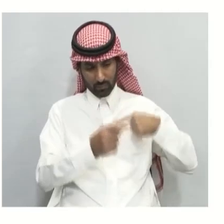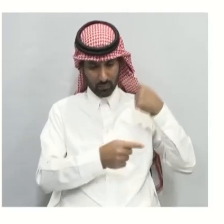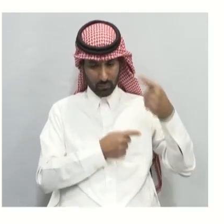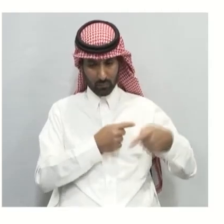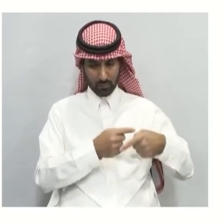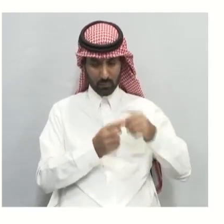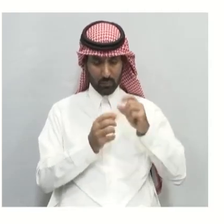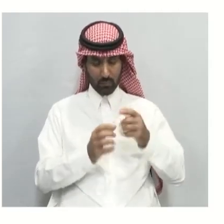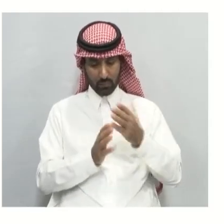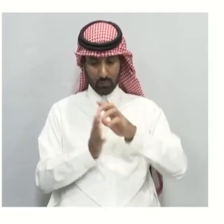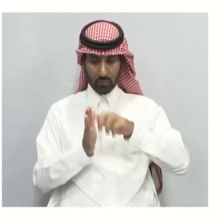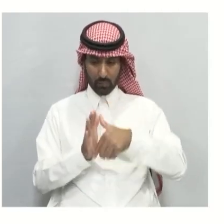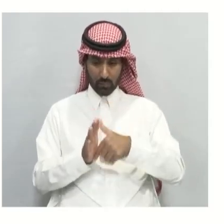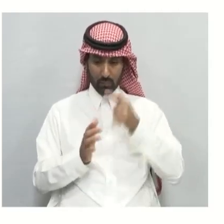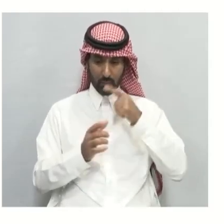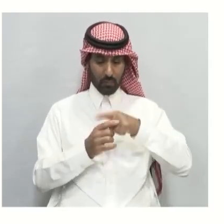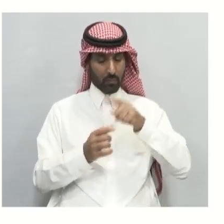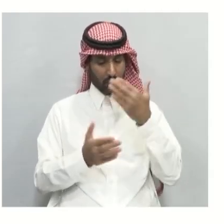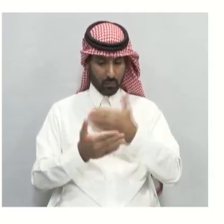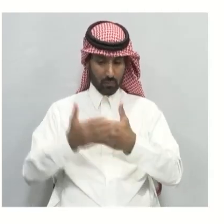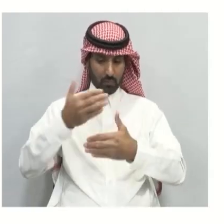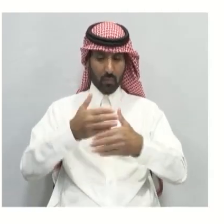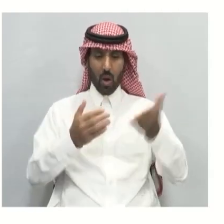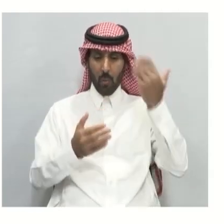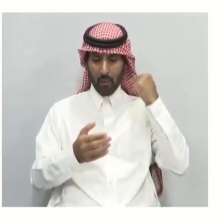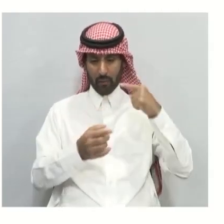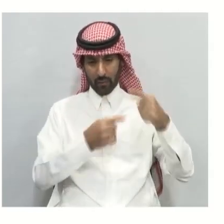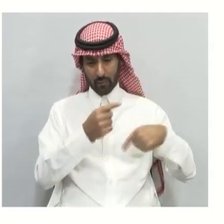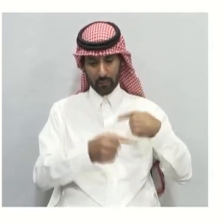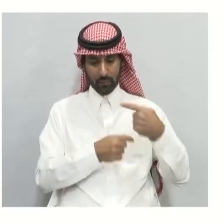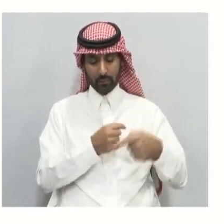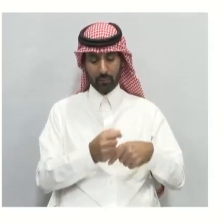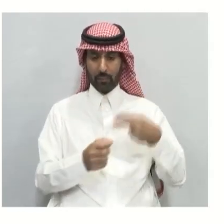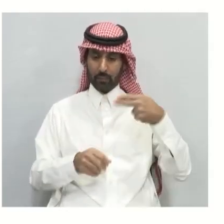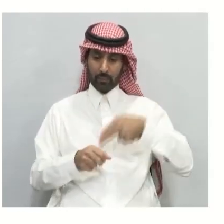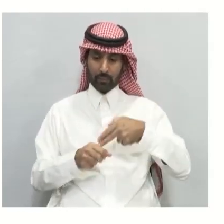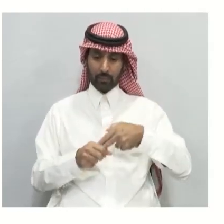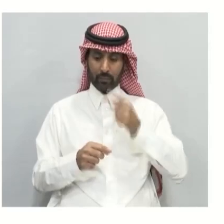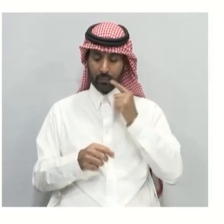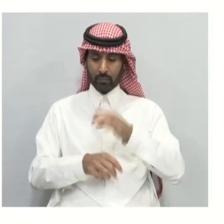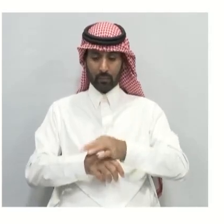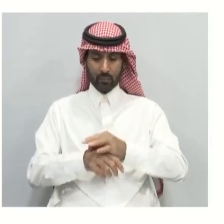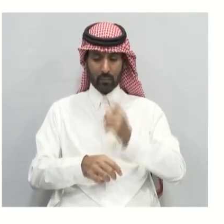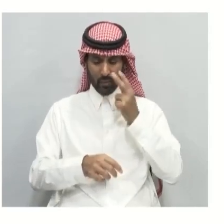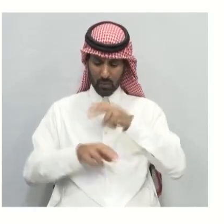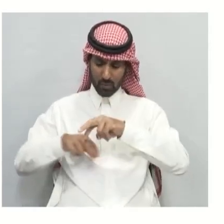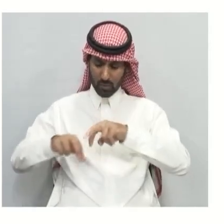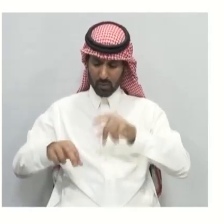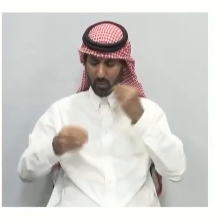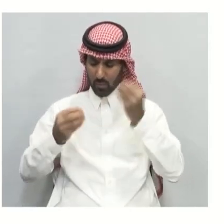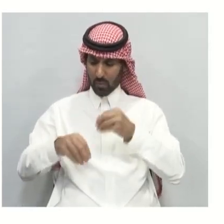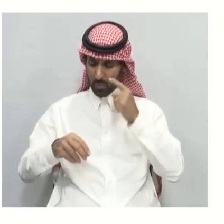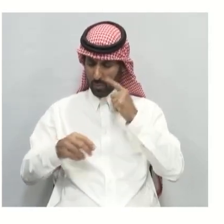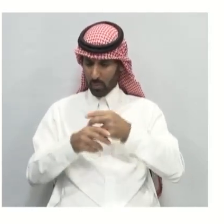their architecture, but they had no wheels. Oil. If people hadn't discovered a lot